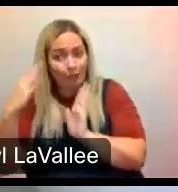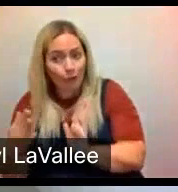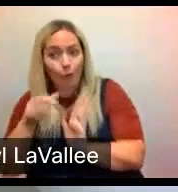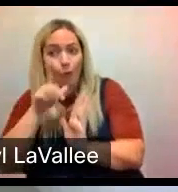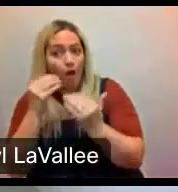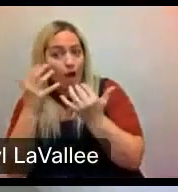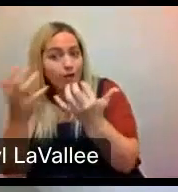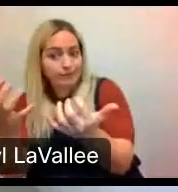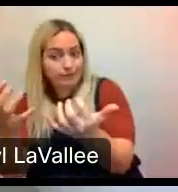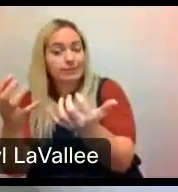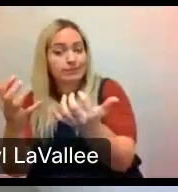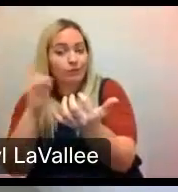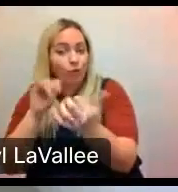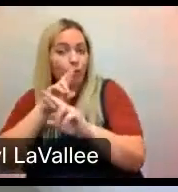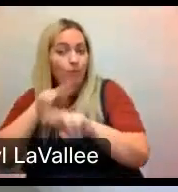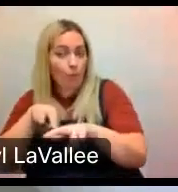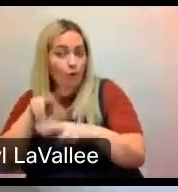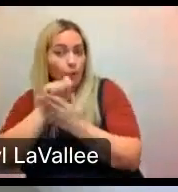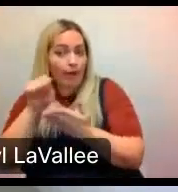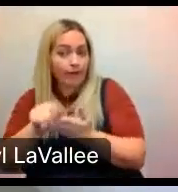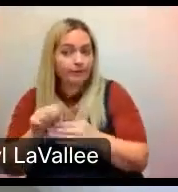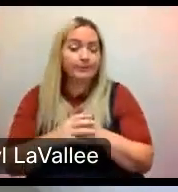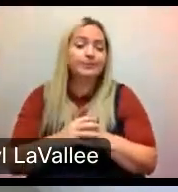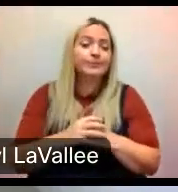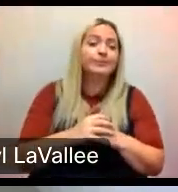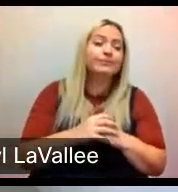for that report that you are writing.